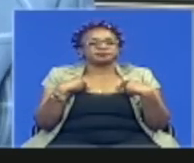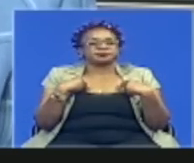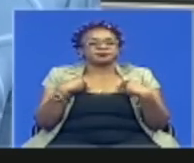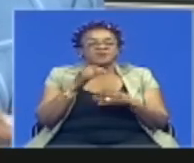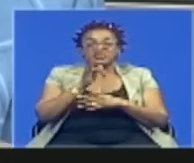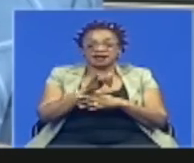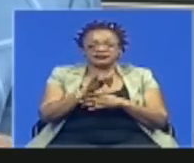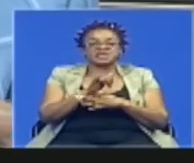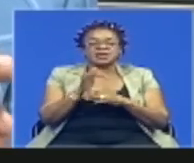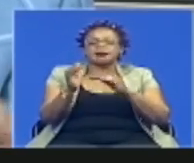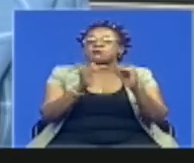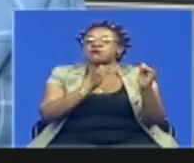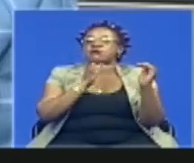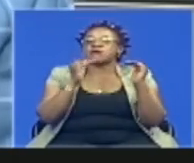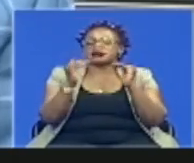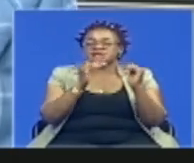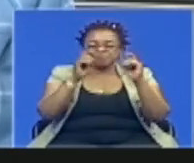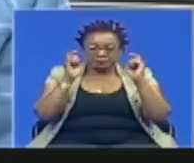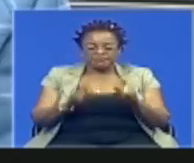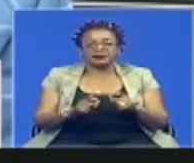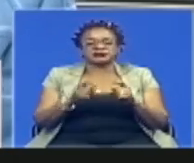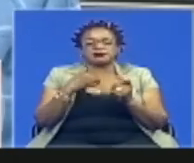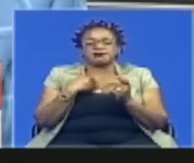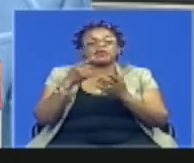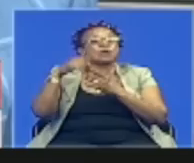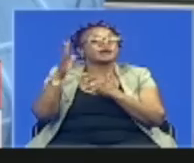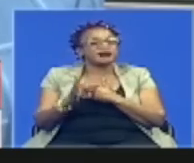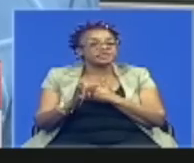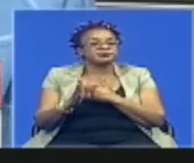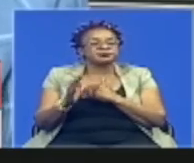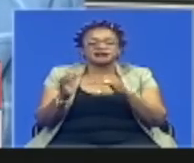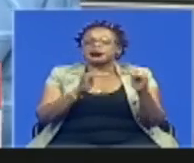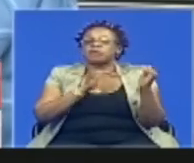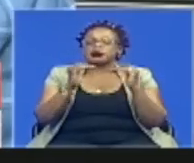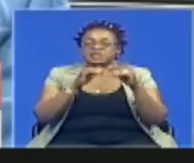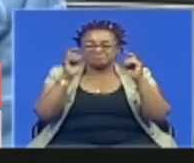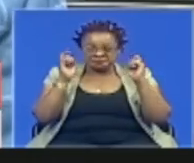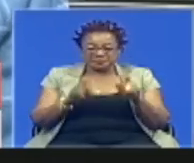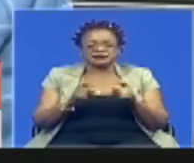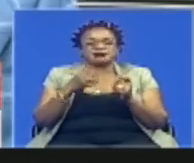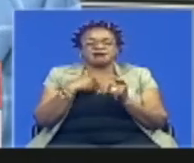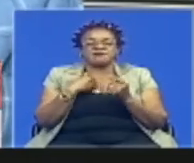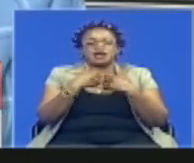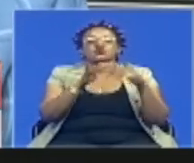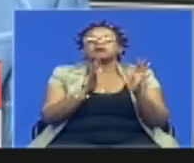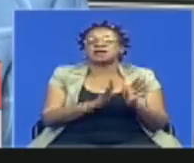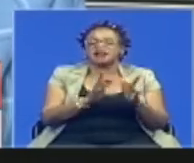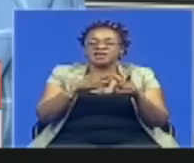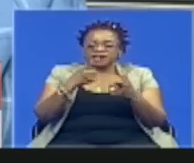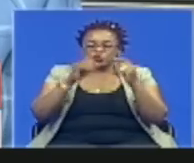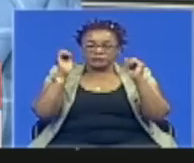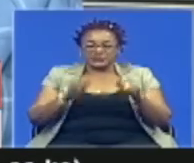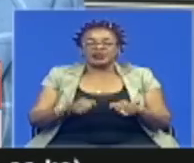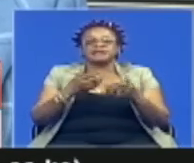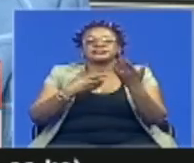we accept that democracy must produce a winner, democracy must produce a loser, then we can begin to